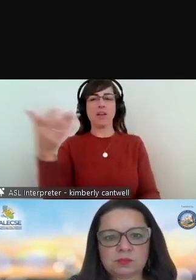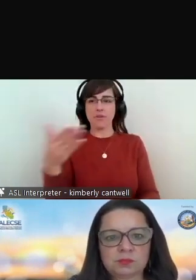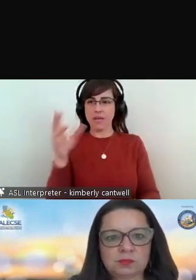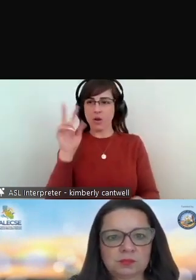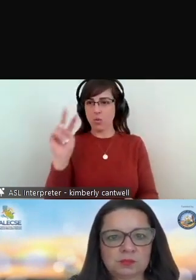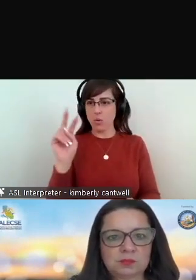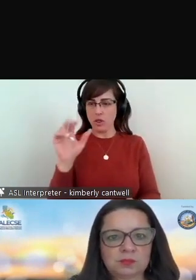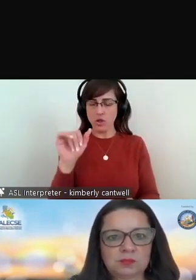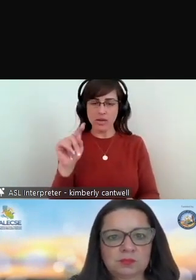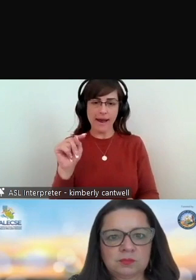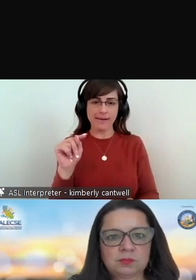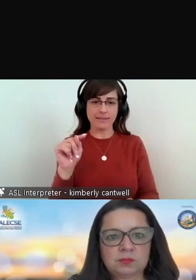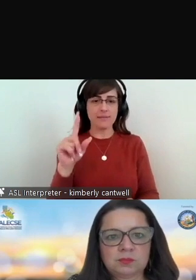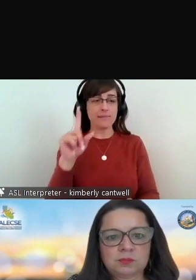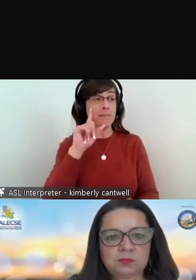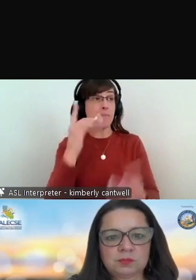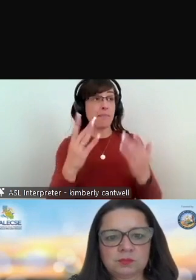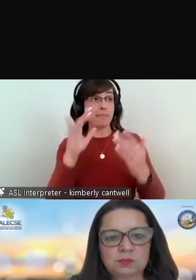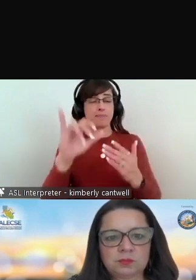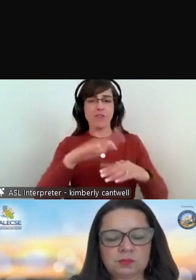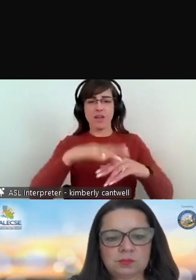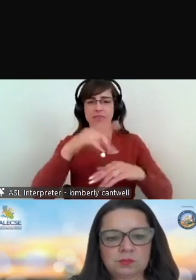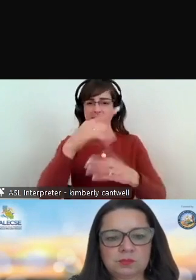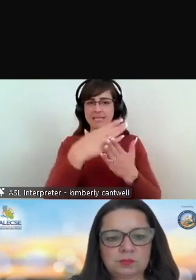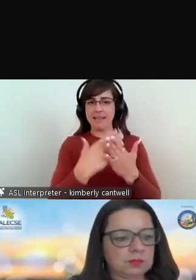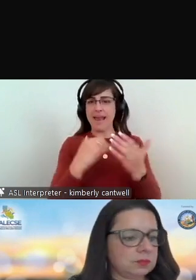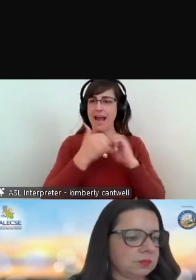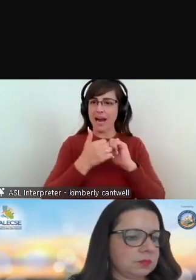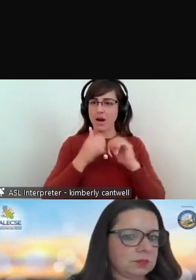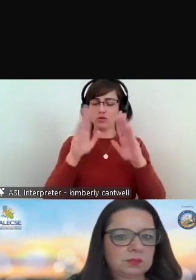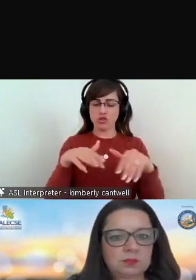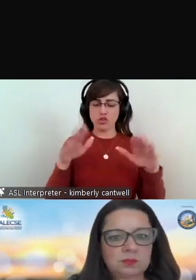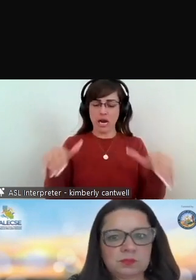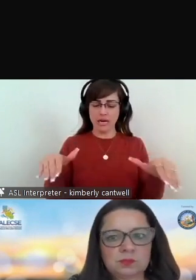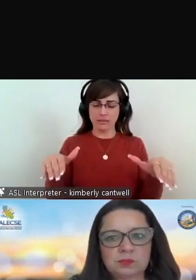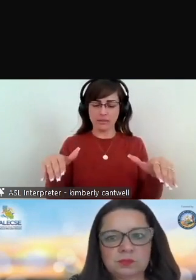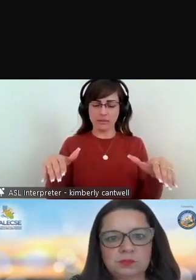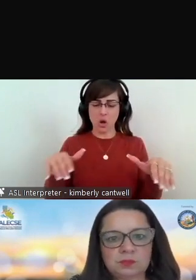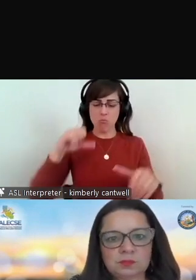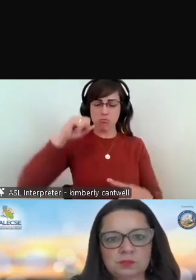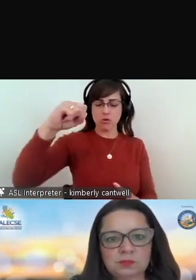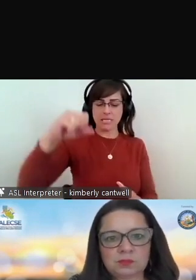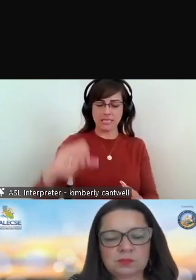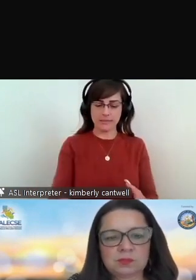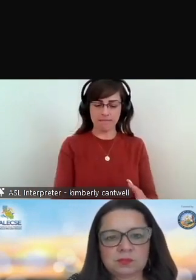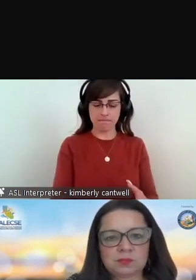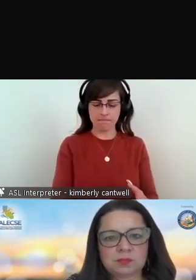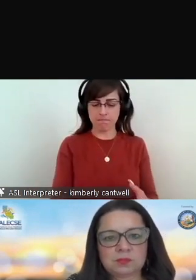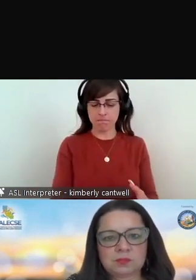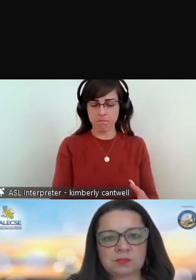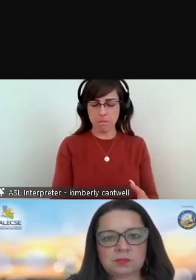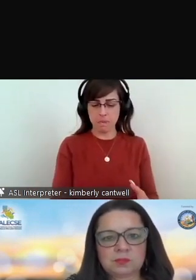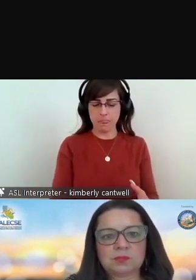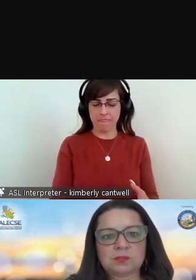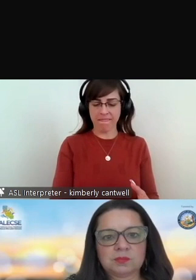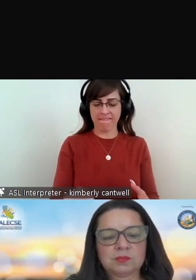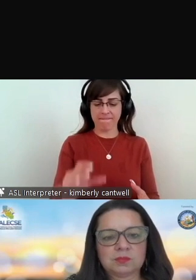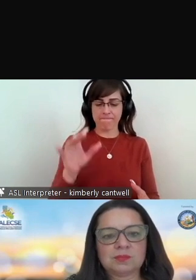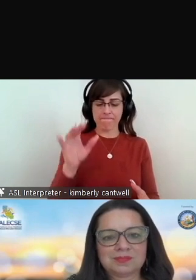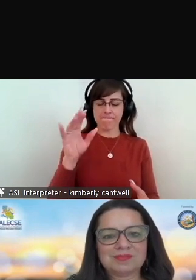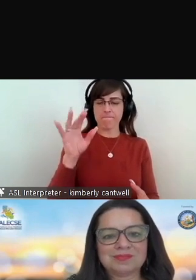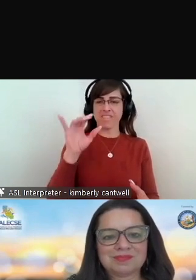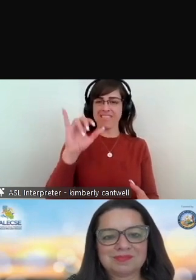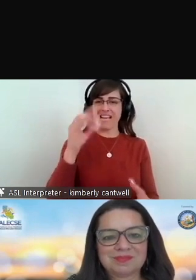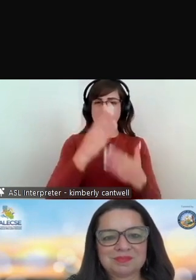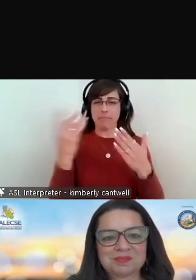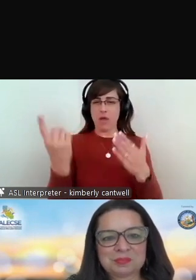another thing we look at is, and I think that might even be on this list, is how does a child protest. Maybe it's not on this list, but that is something that I would